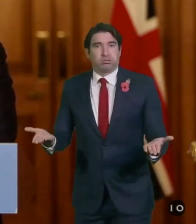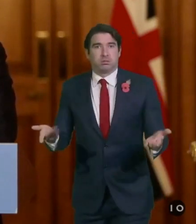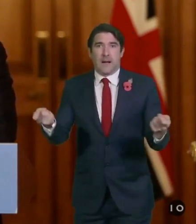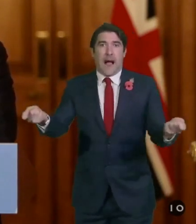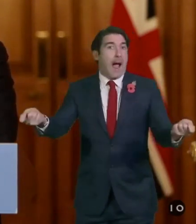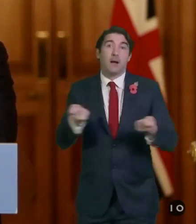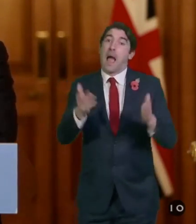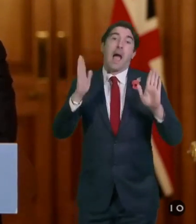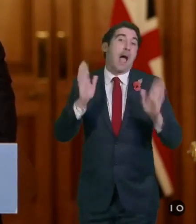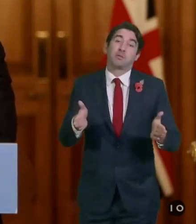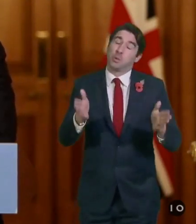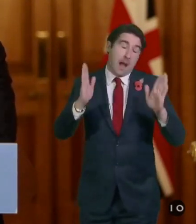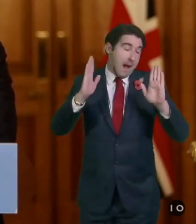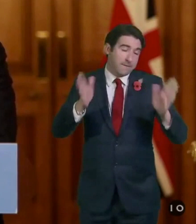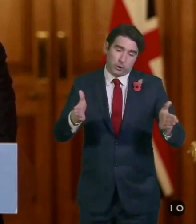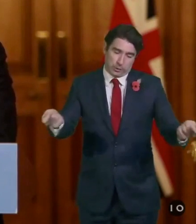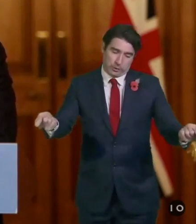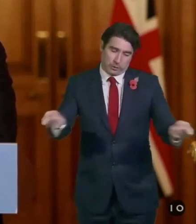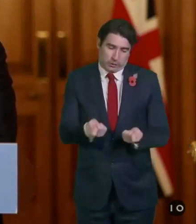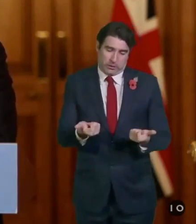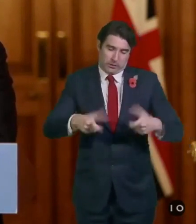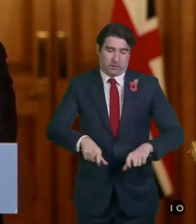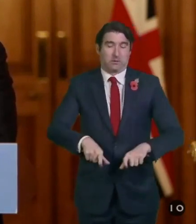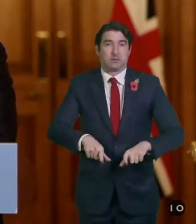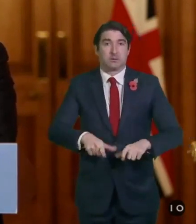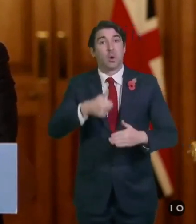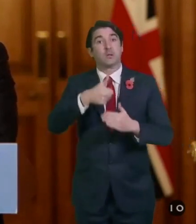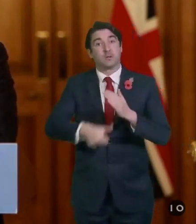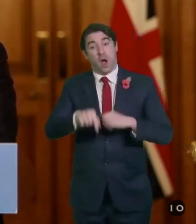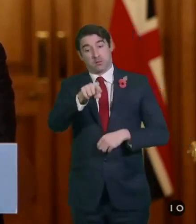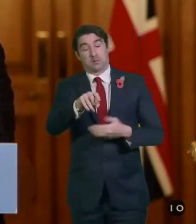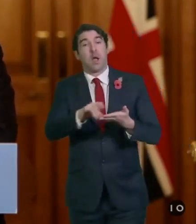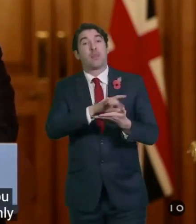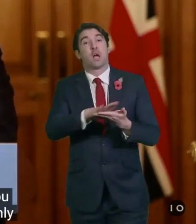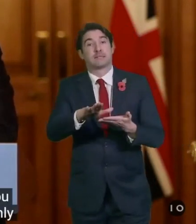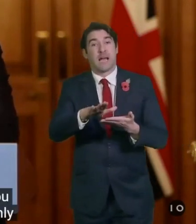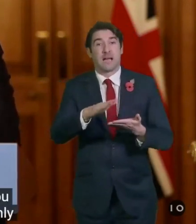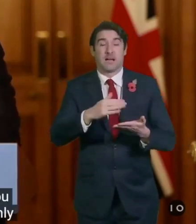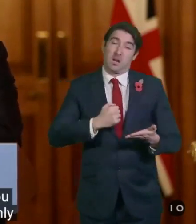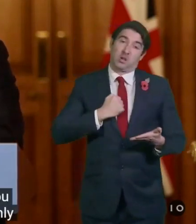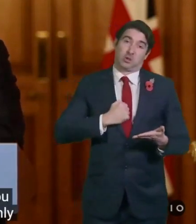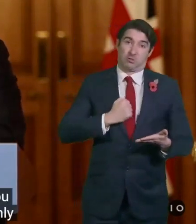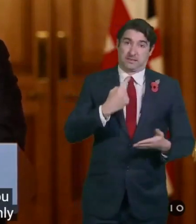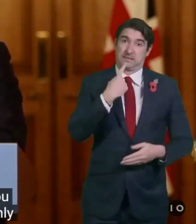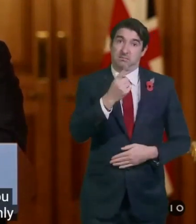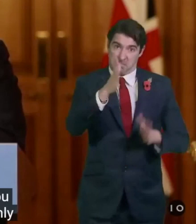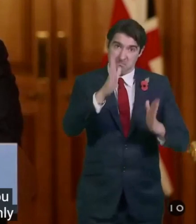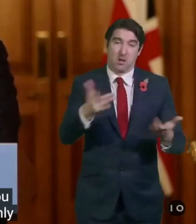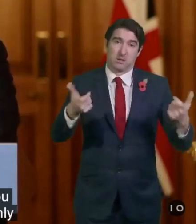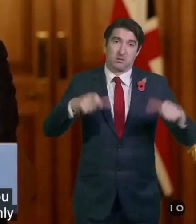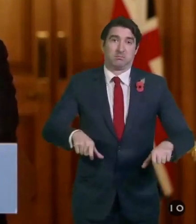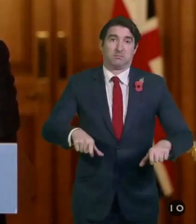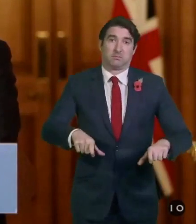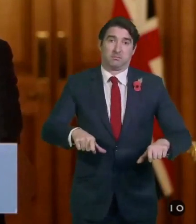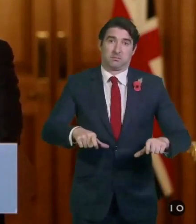start of December, you must stay at home. You may only leave home for specific reasons, including for